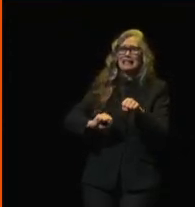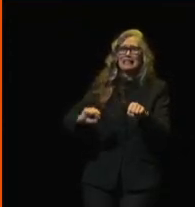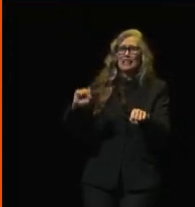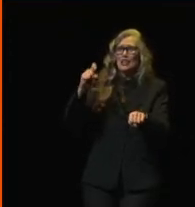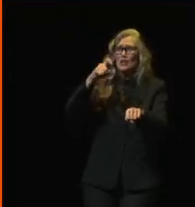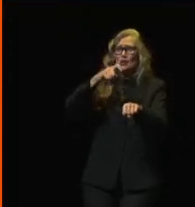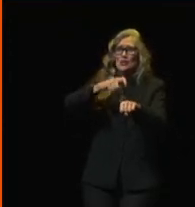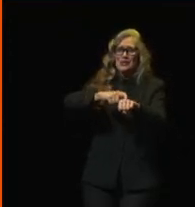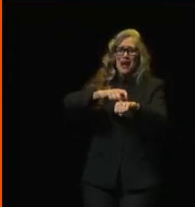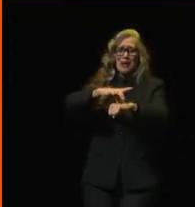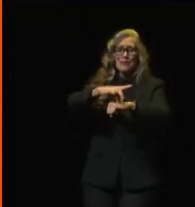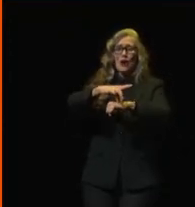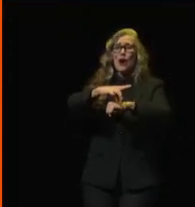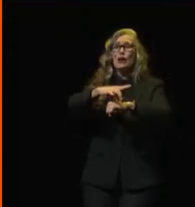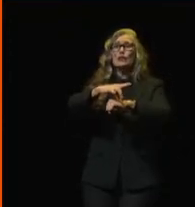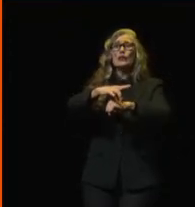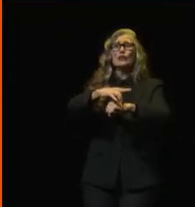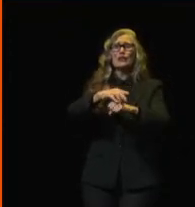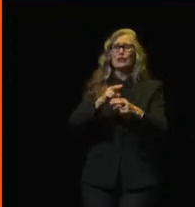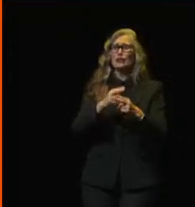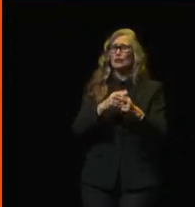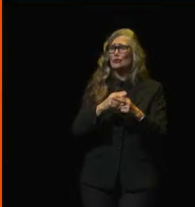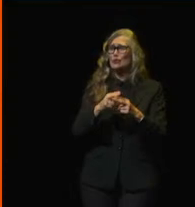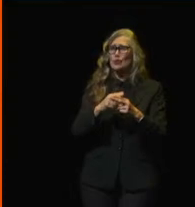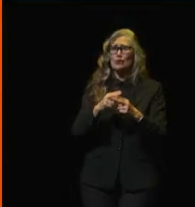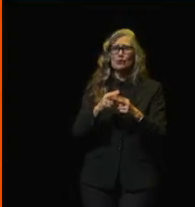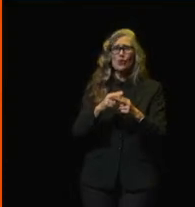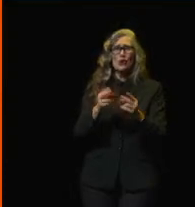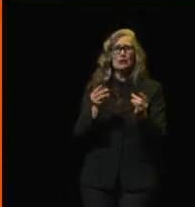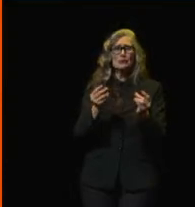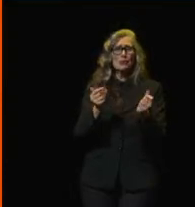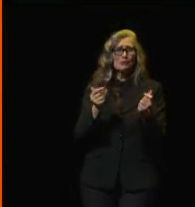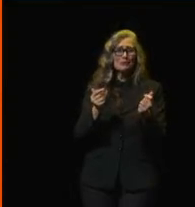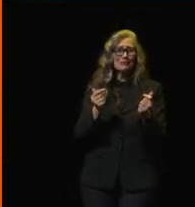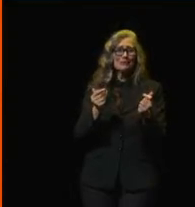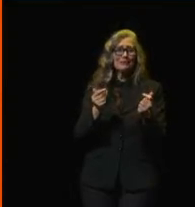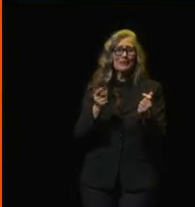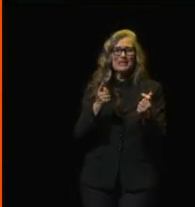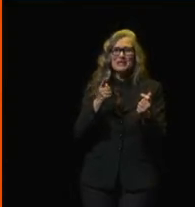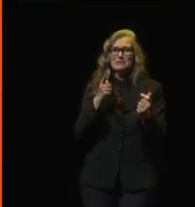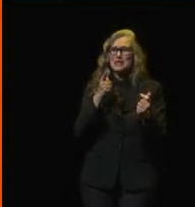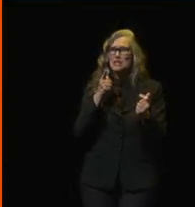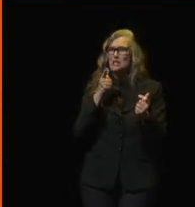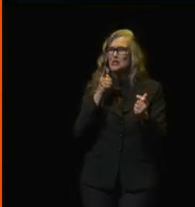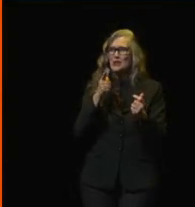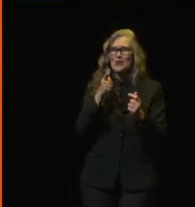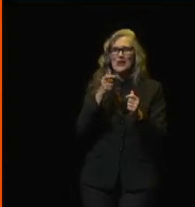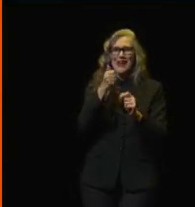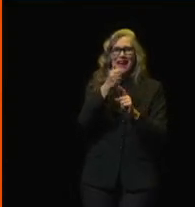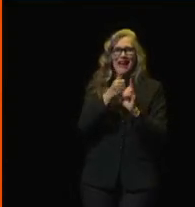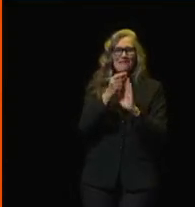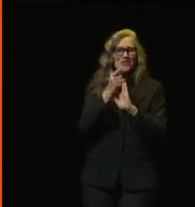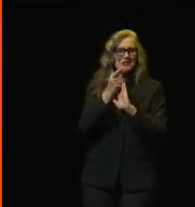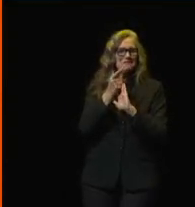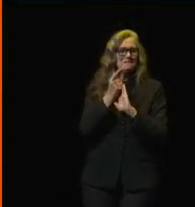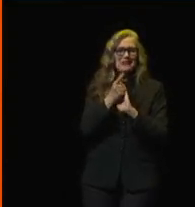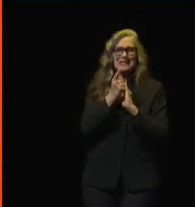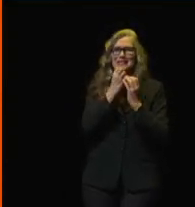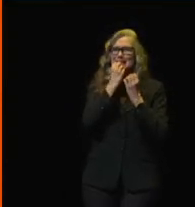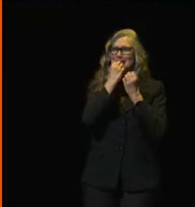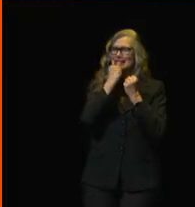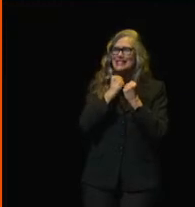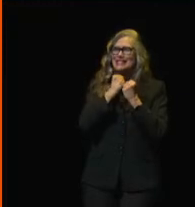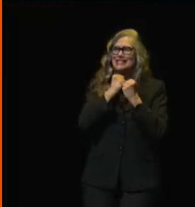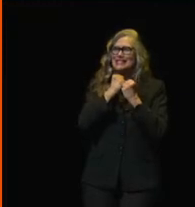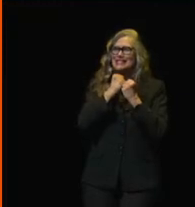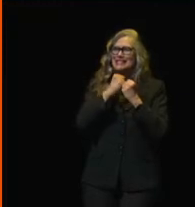Earth was too short, but you made every minute count. And